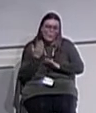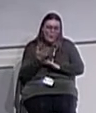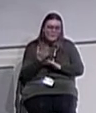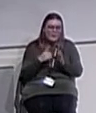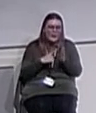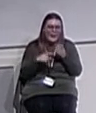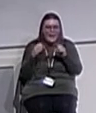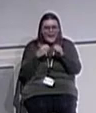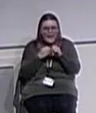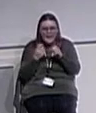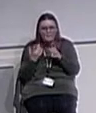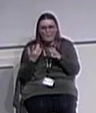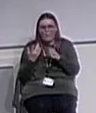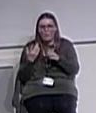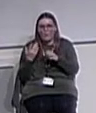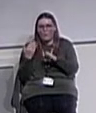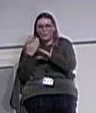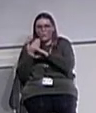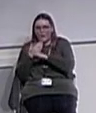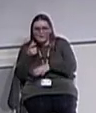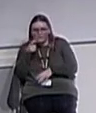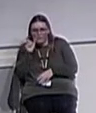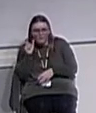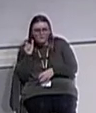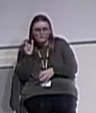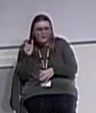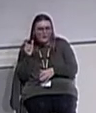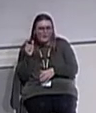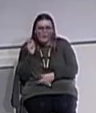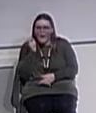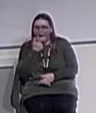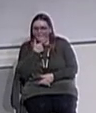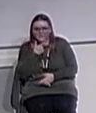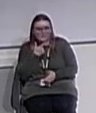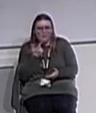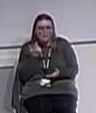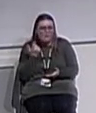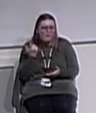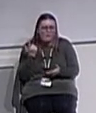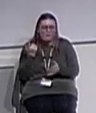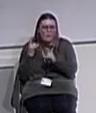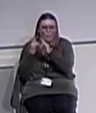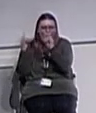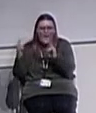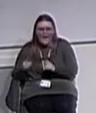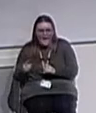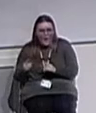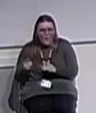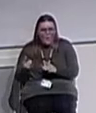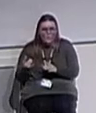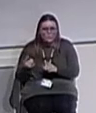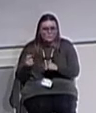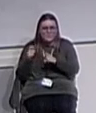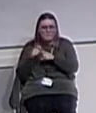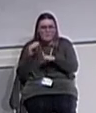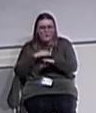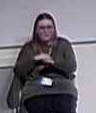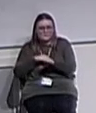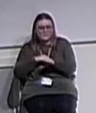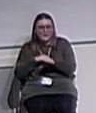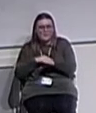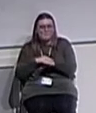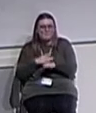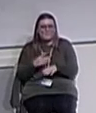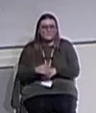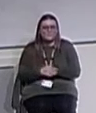biosciencey, or whether it's working in Costa Coffee or the Amazon warehouse or whatever job you're doing, tell us that you've got a part-time job. That shows you can balance your